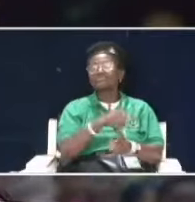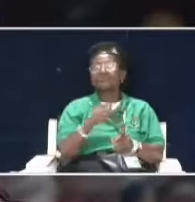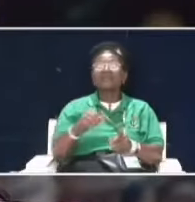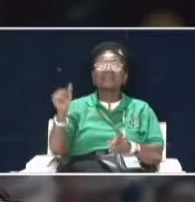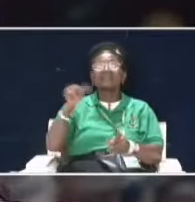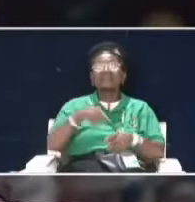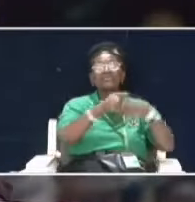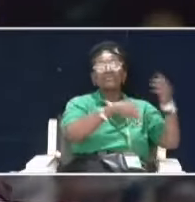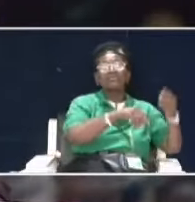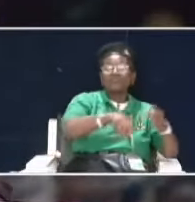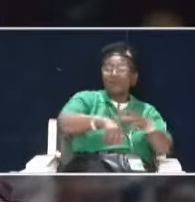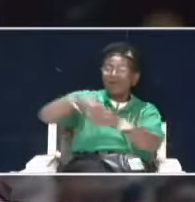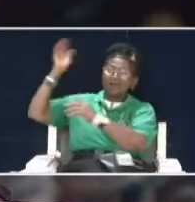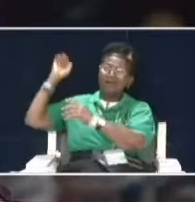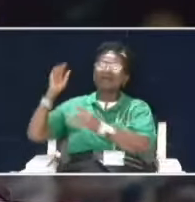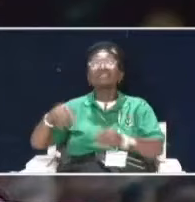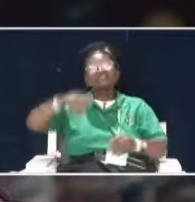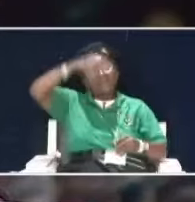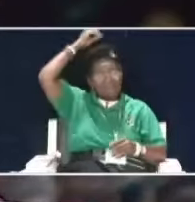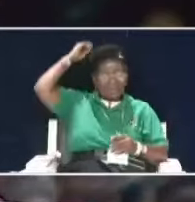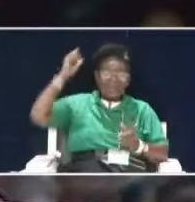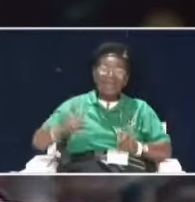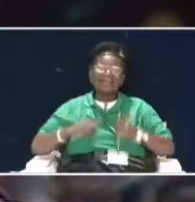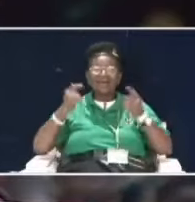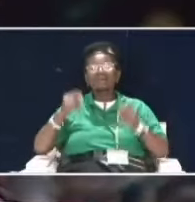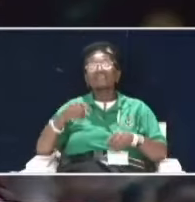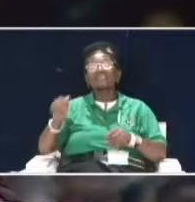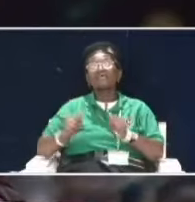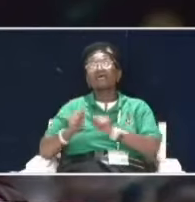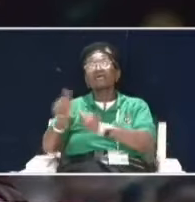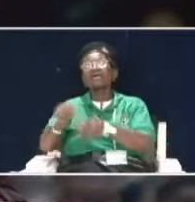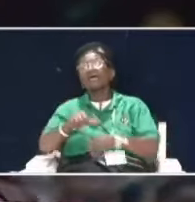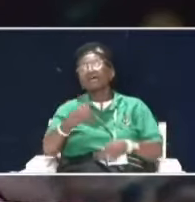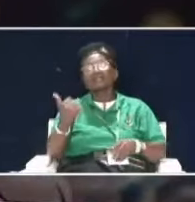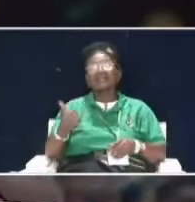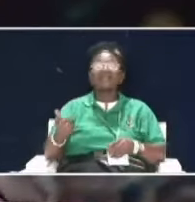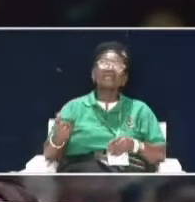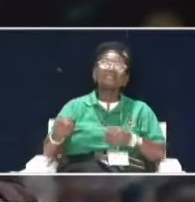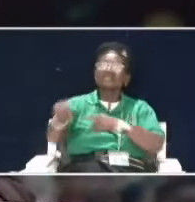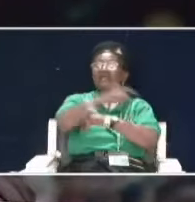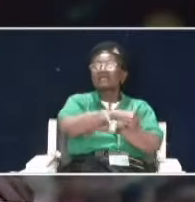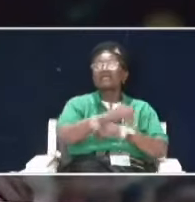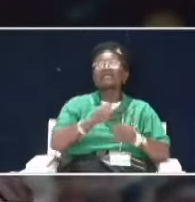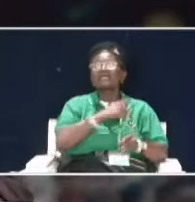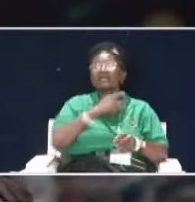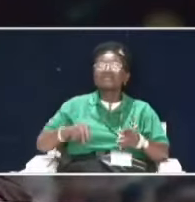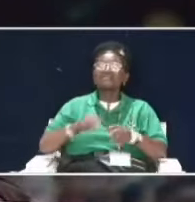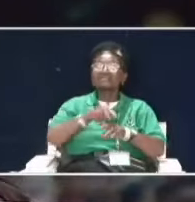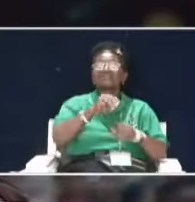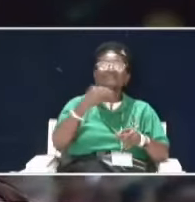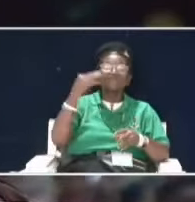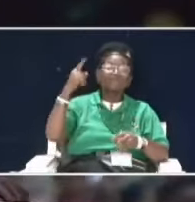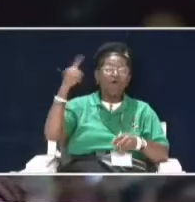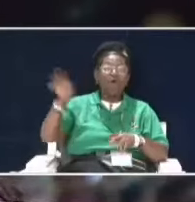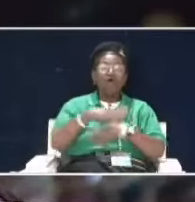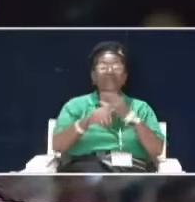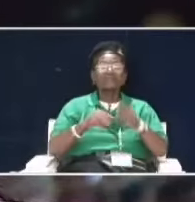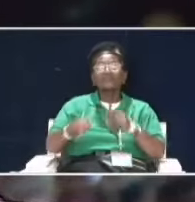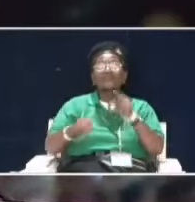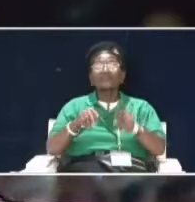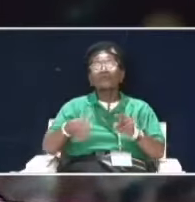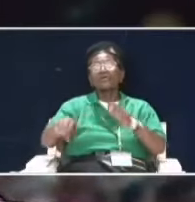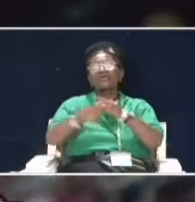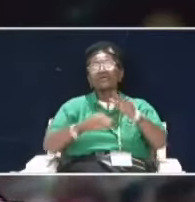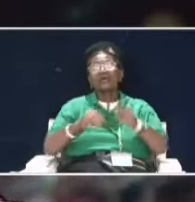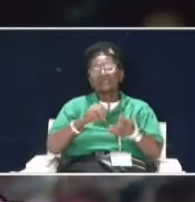out Daniel alive without a scratch the following day, and the king sent for all these people under the inspiration